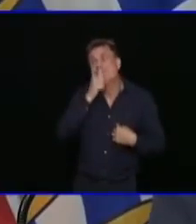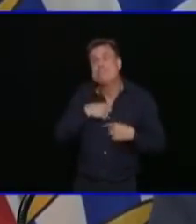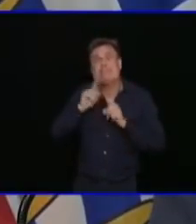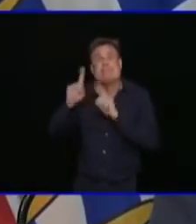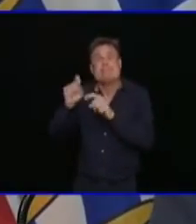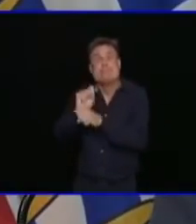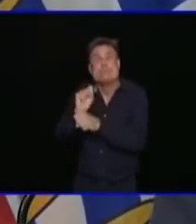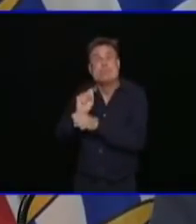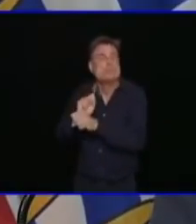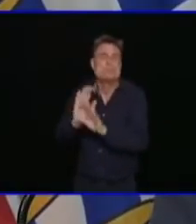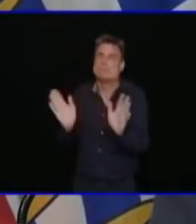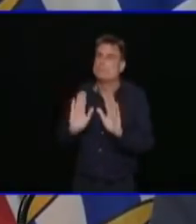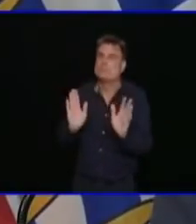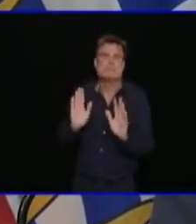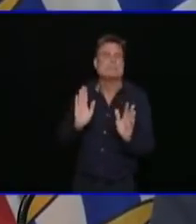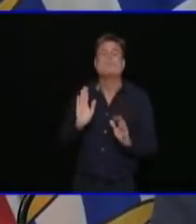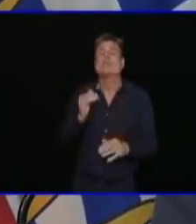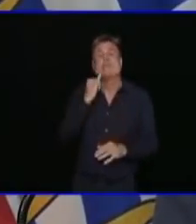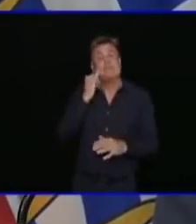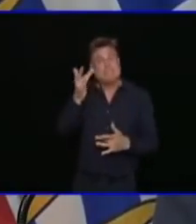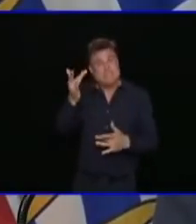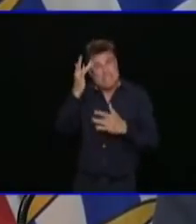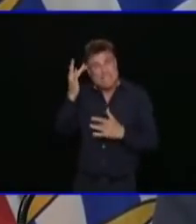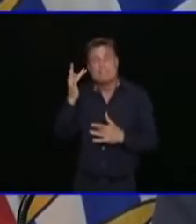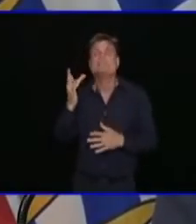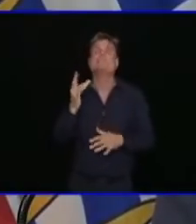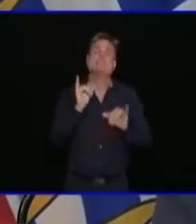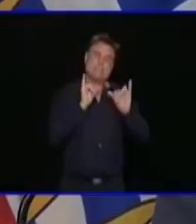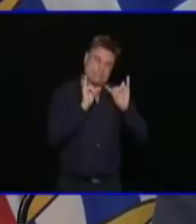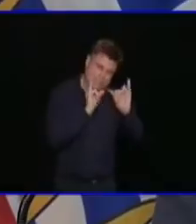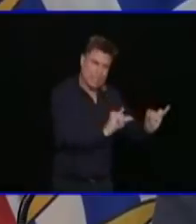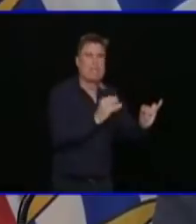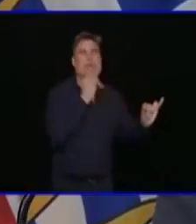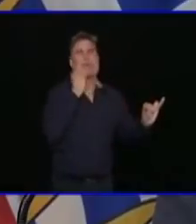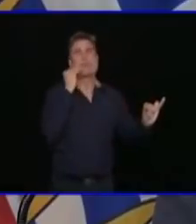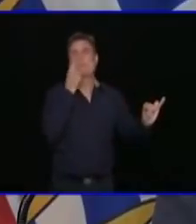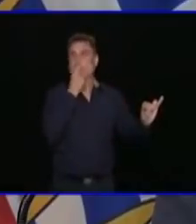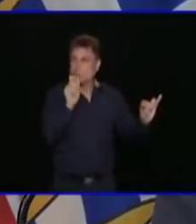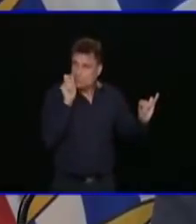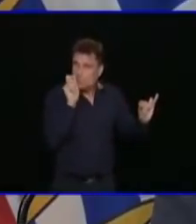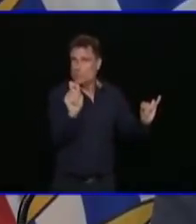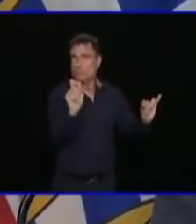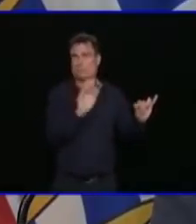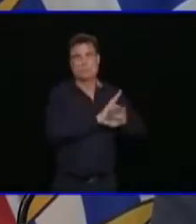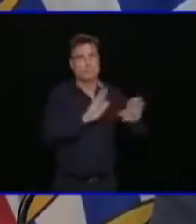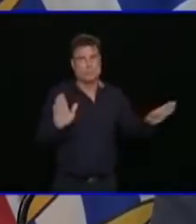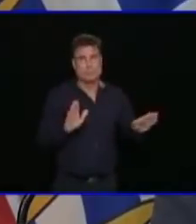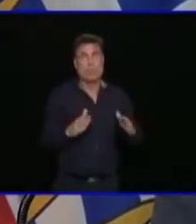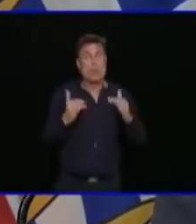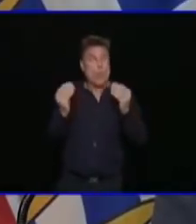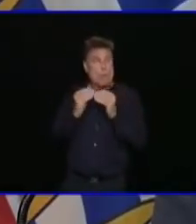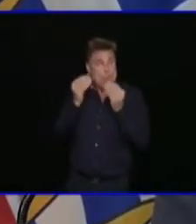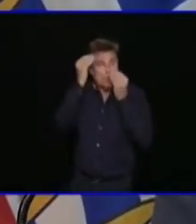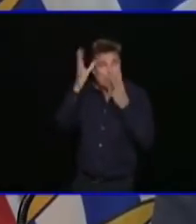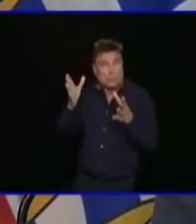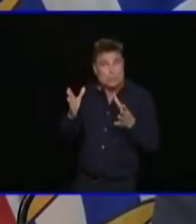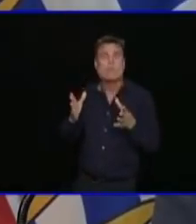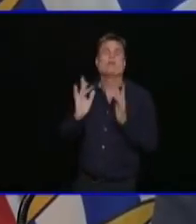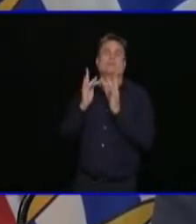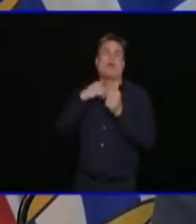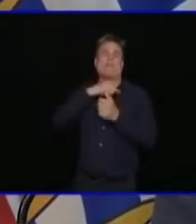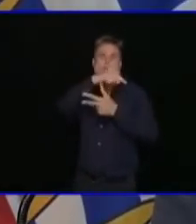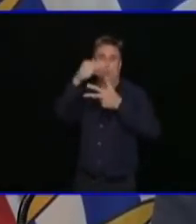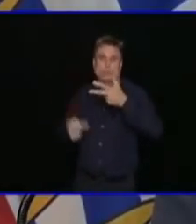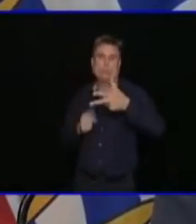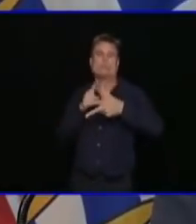and communities and for access to provincial guidance on COVID-19, visit bccdc.ca. And for non-medical questions about